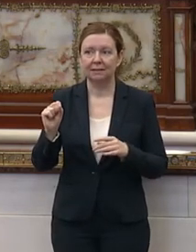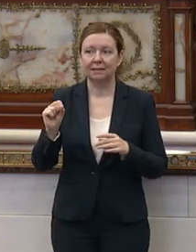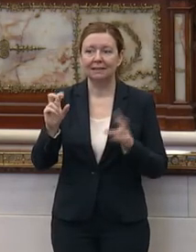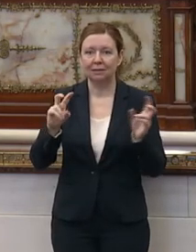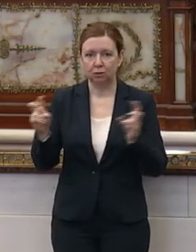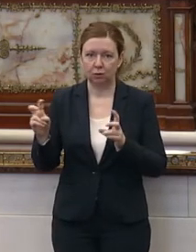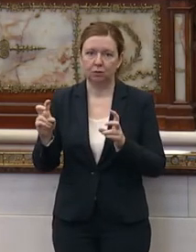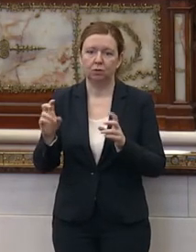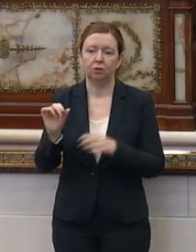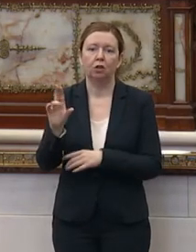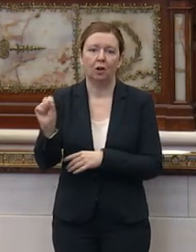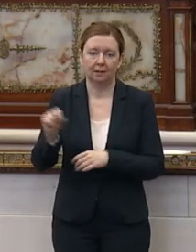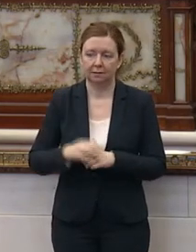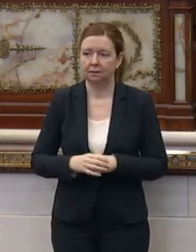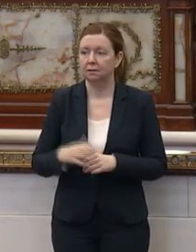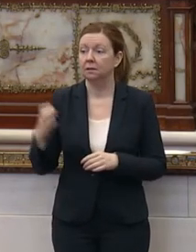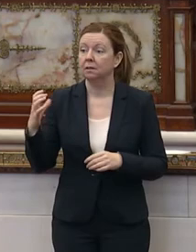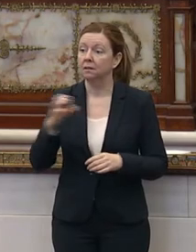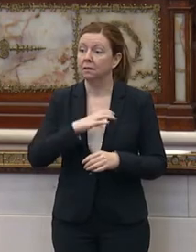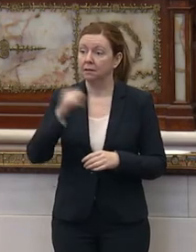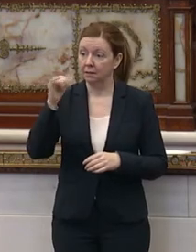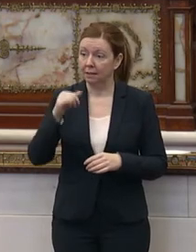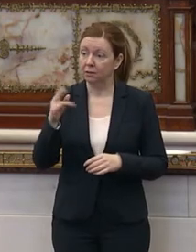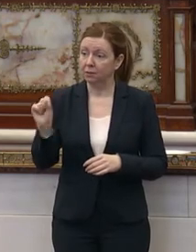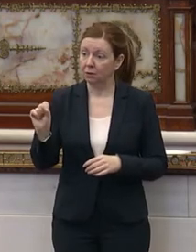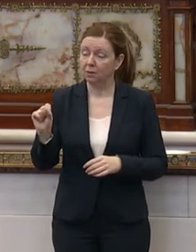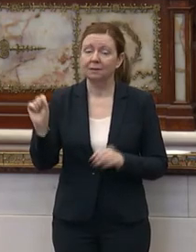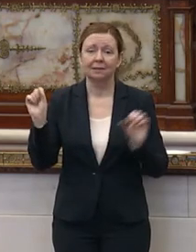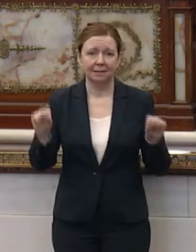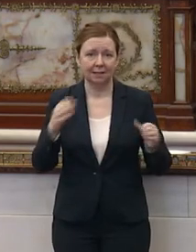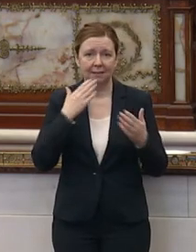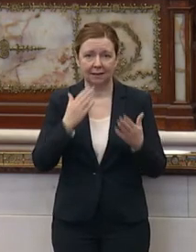Conference. Councilman Jones. Yeah, thank